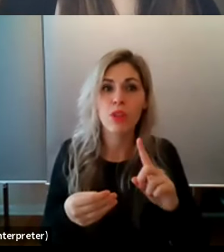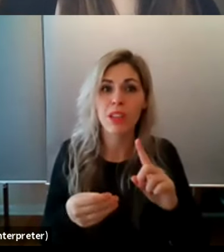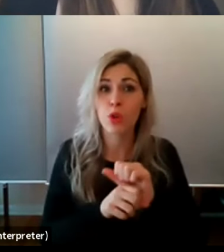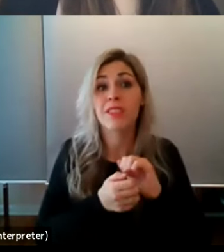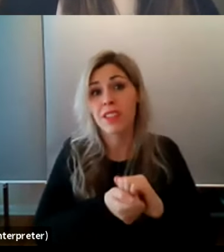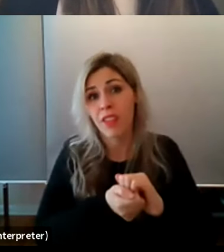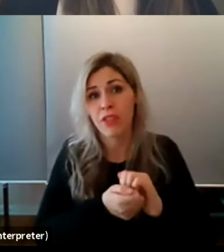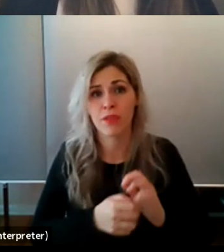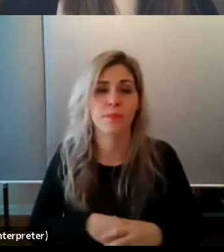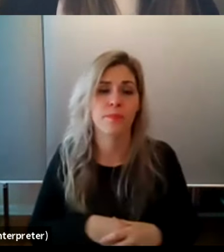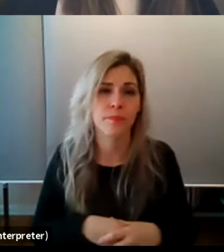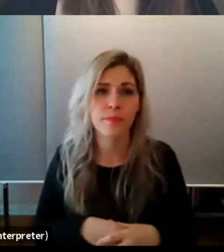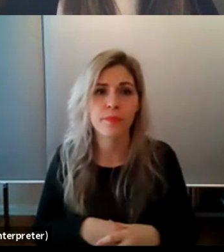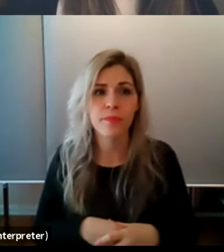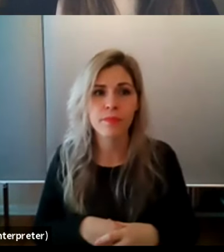together.